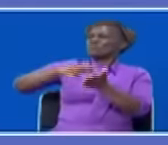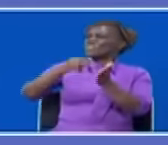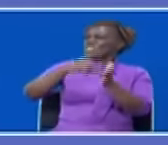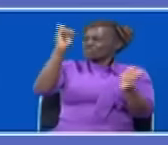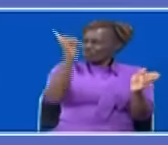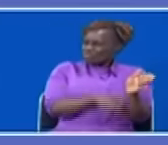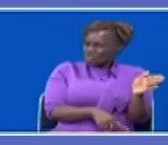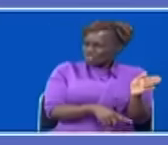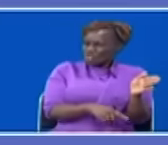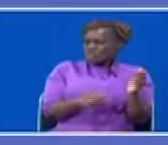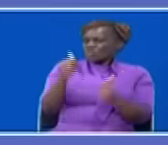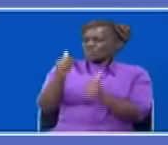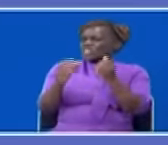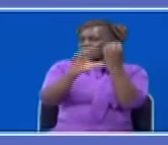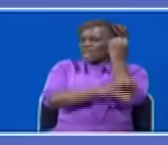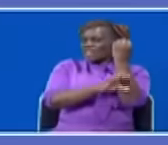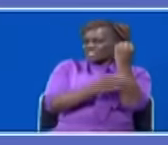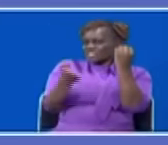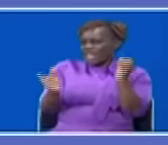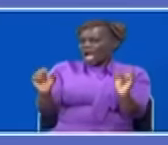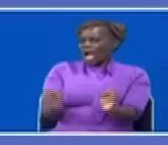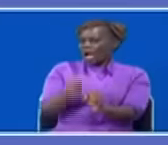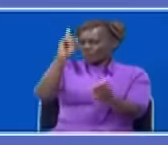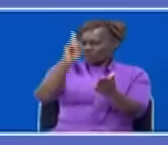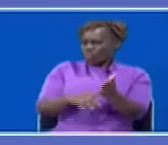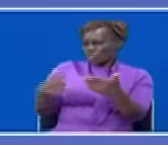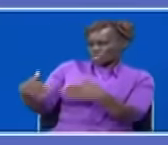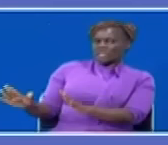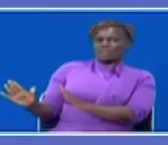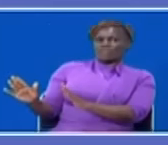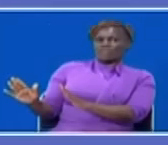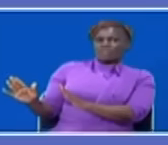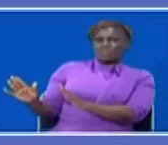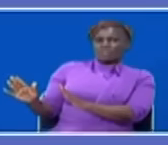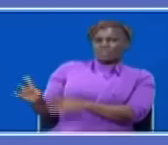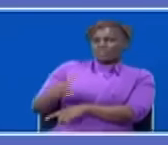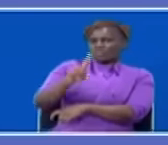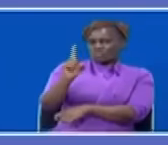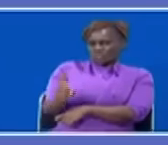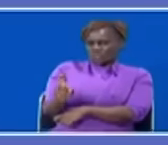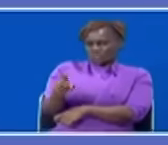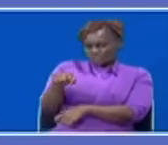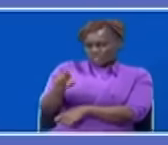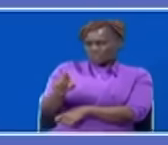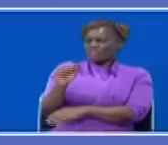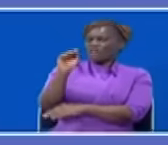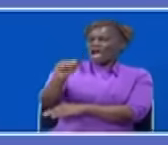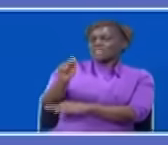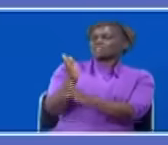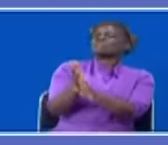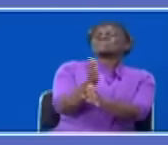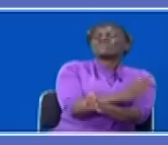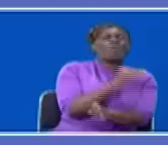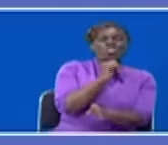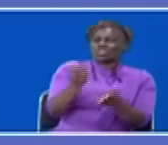Which countries are in the EU? And what happens now that we've left the EU? Some rather pertinent questions that you would think they would have asked